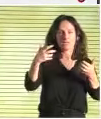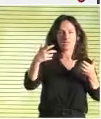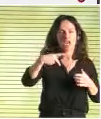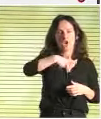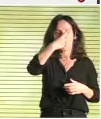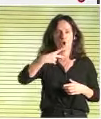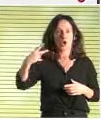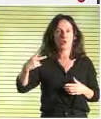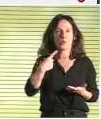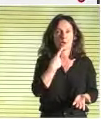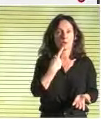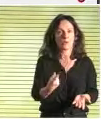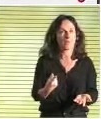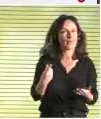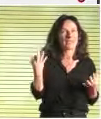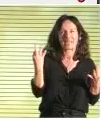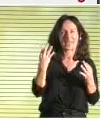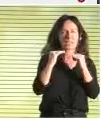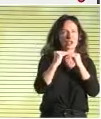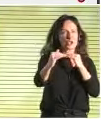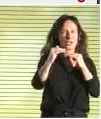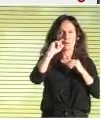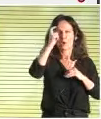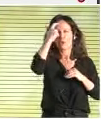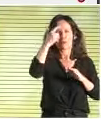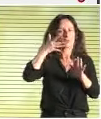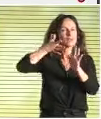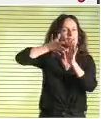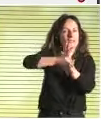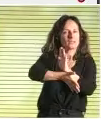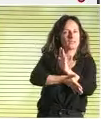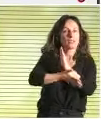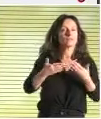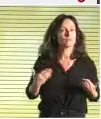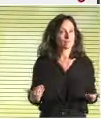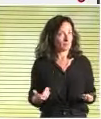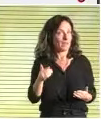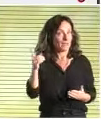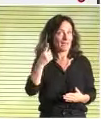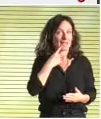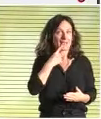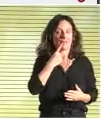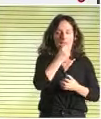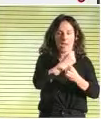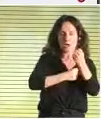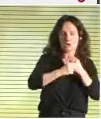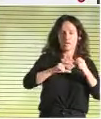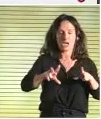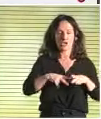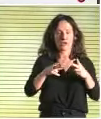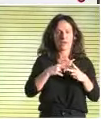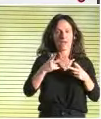it's economic, social, and environmental sustainability, as also the executive director mentioned in her speech